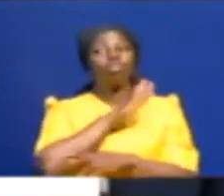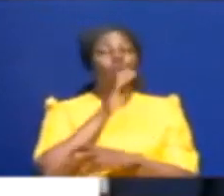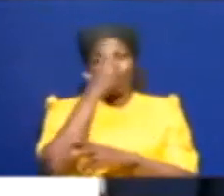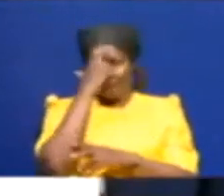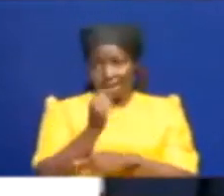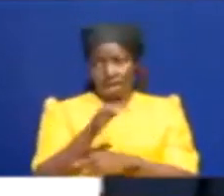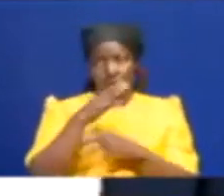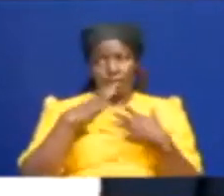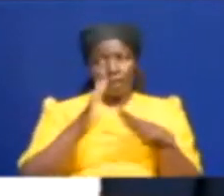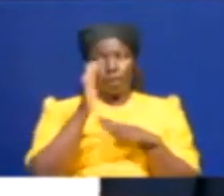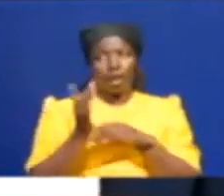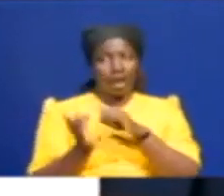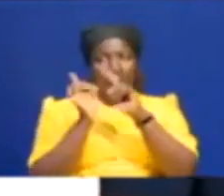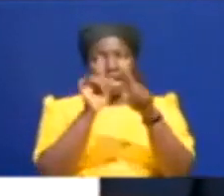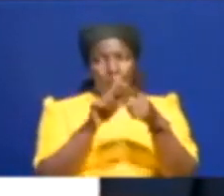itawafikia.